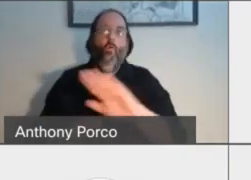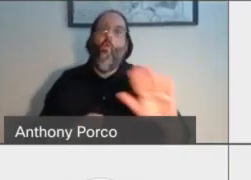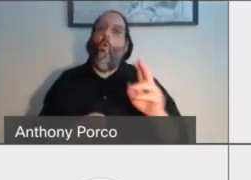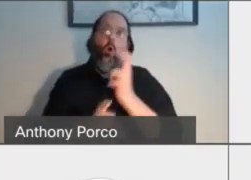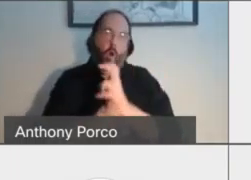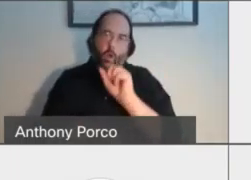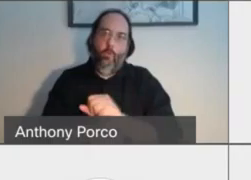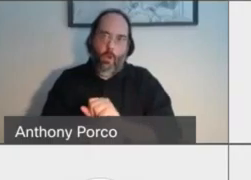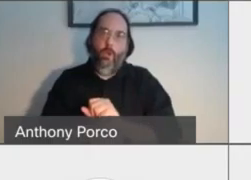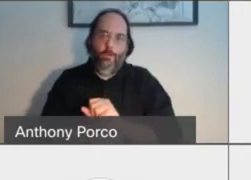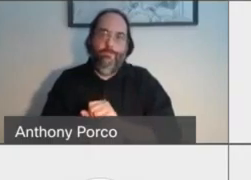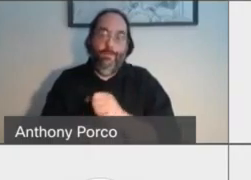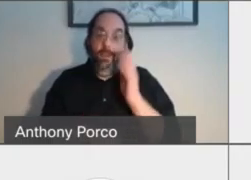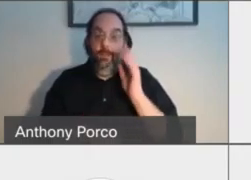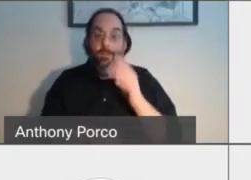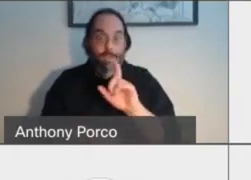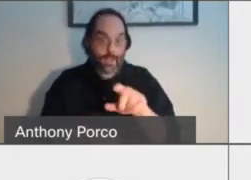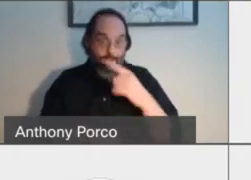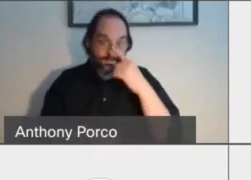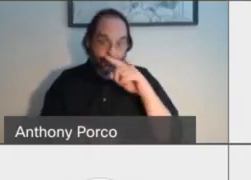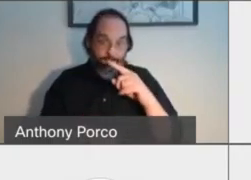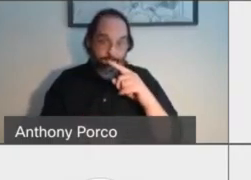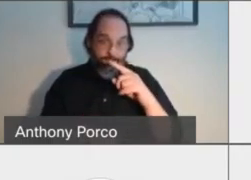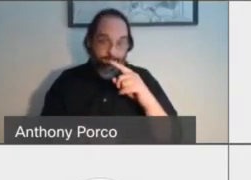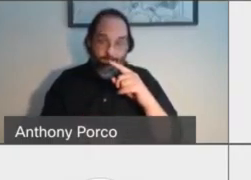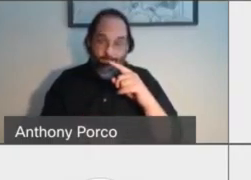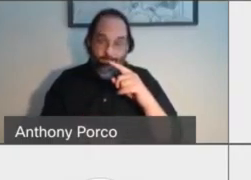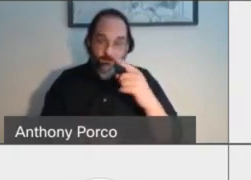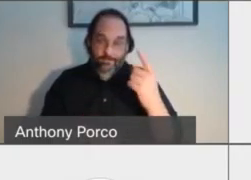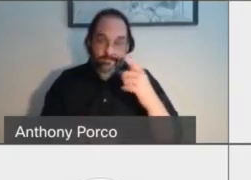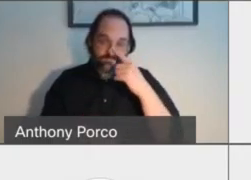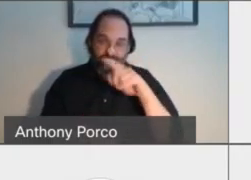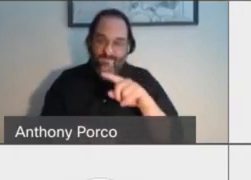doing. And I'm just gonna ask if someone can,